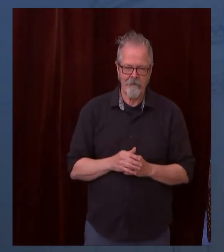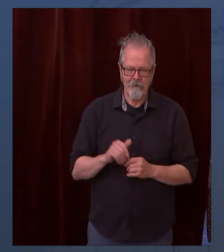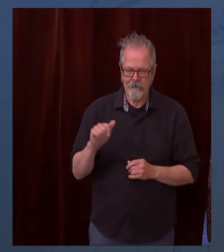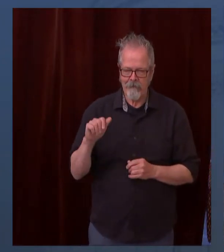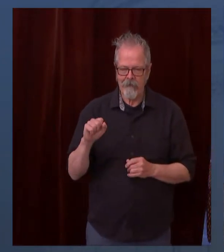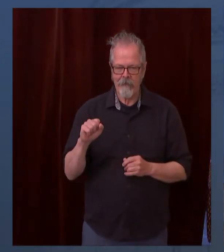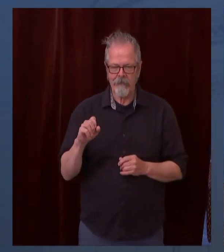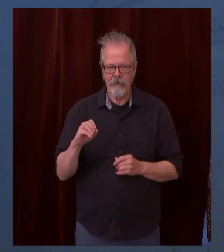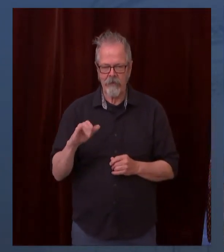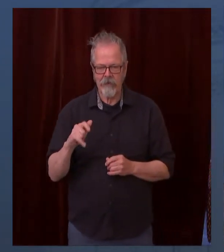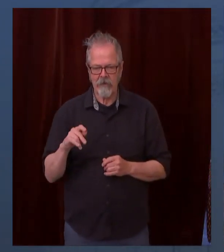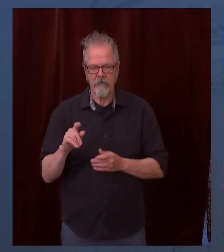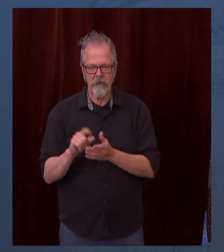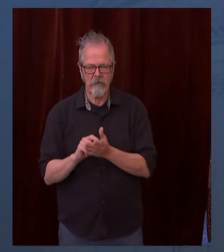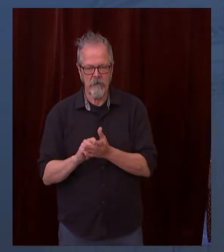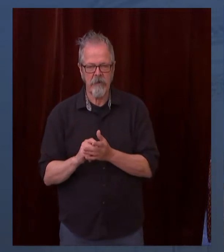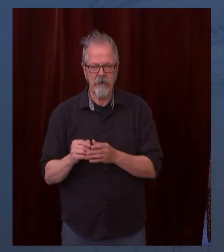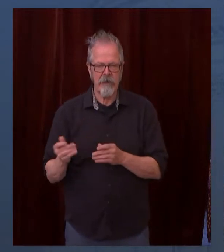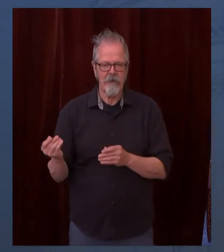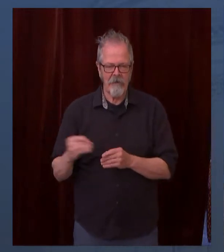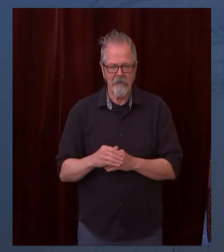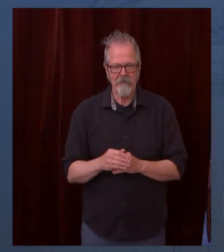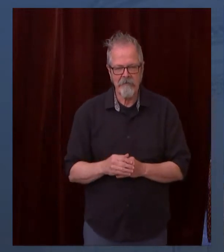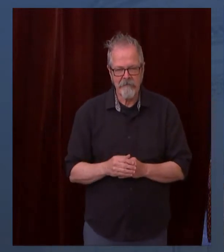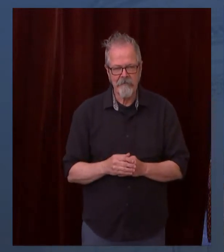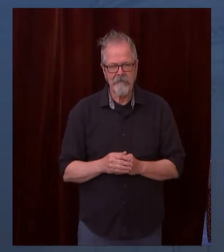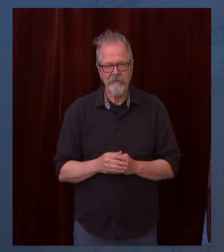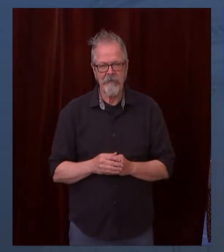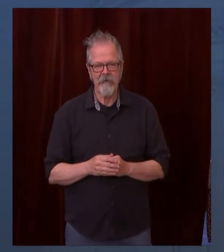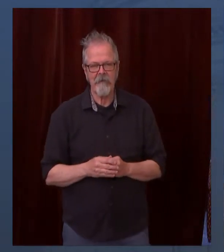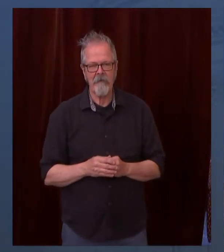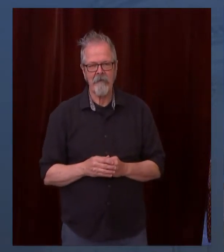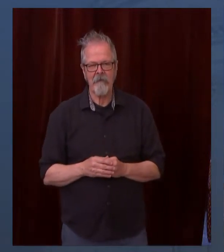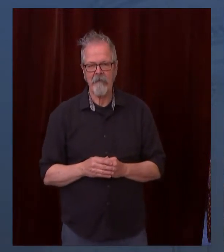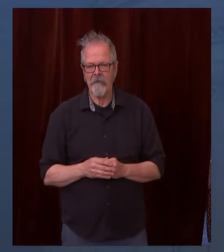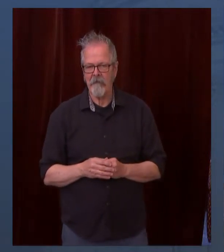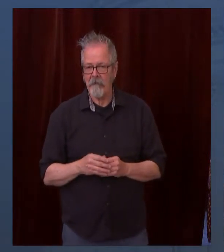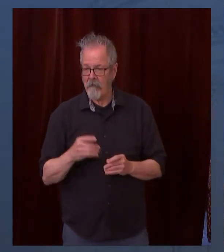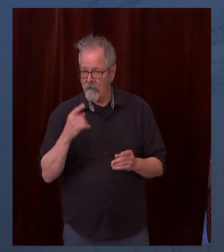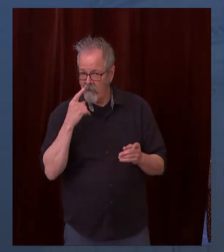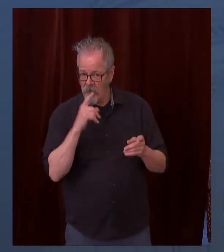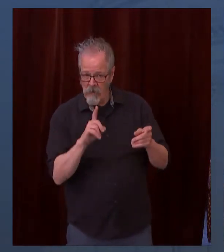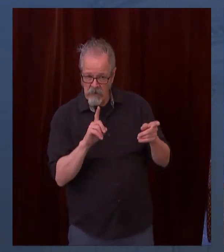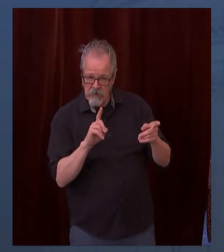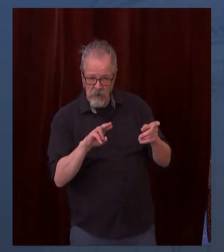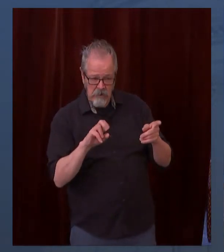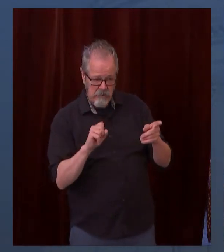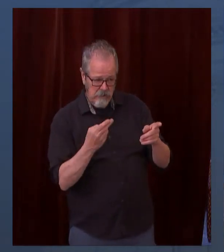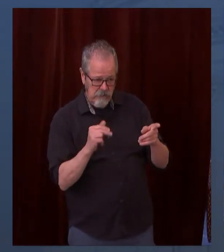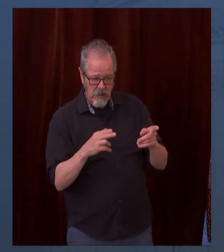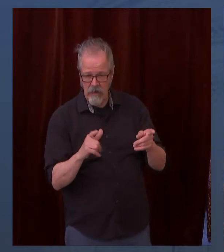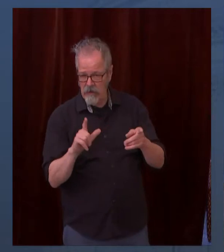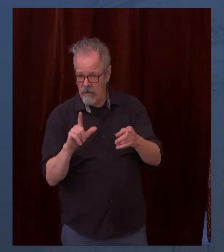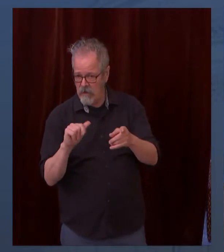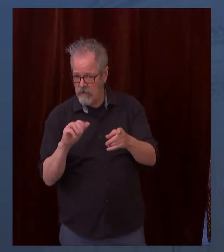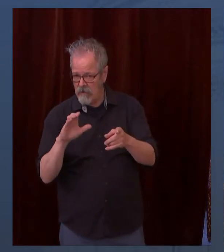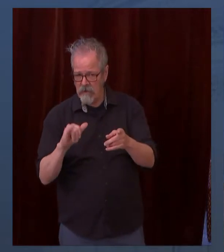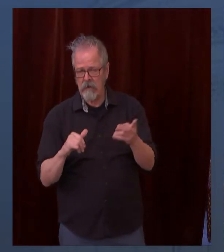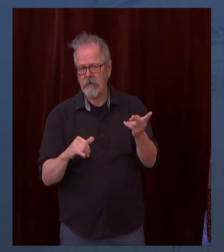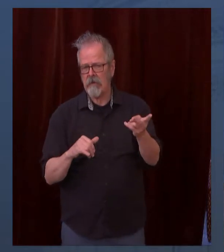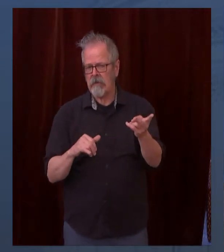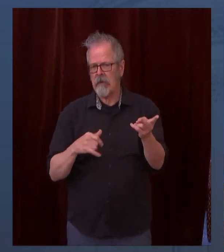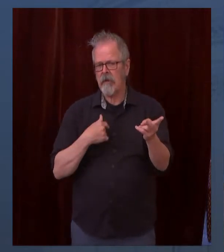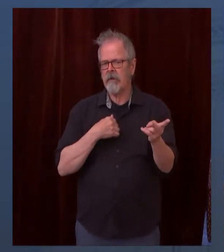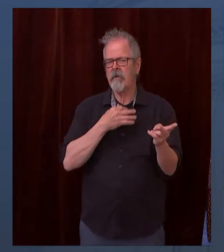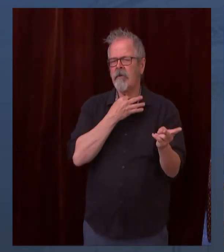Hi, for either Dr. Shaw or Lacey. Given the slowdown in the demand for vaccines, do you have any numbers on how much of the vaccine supply